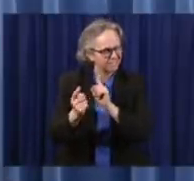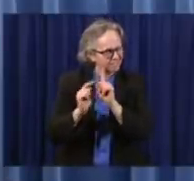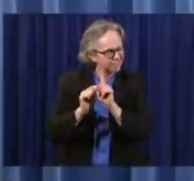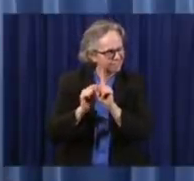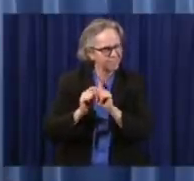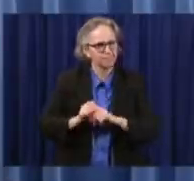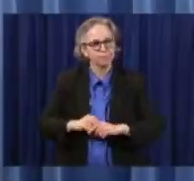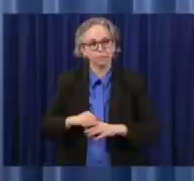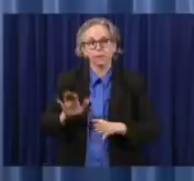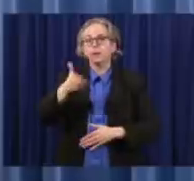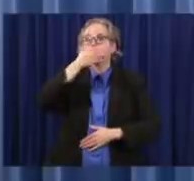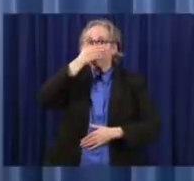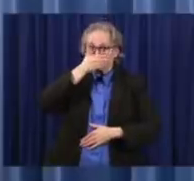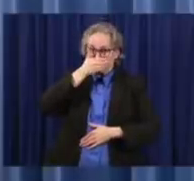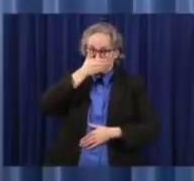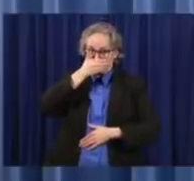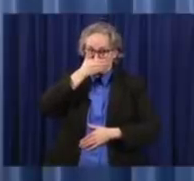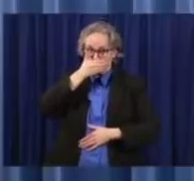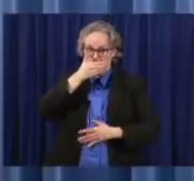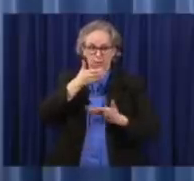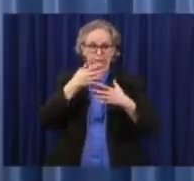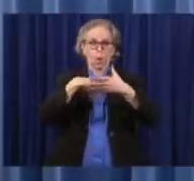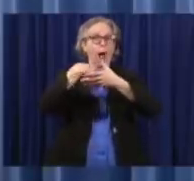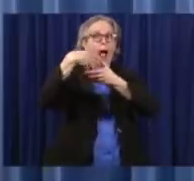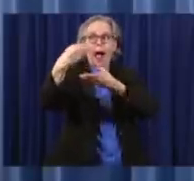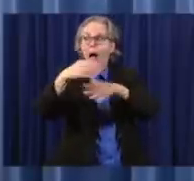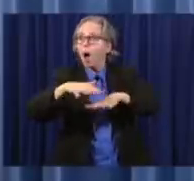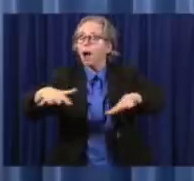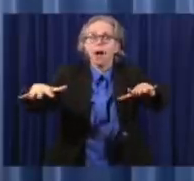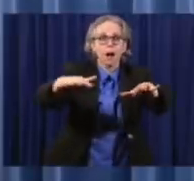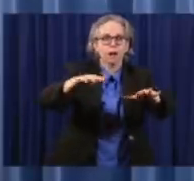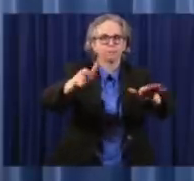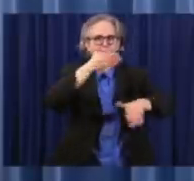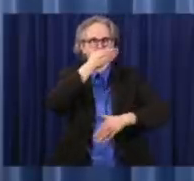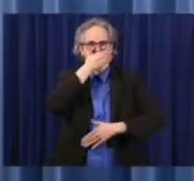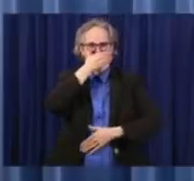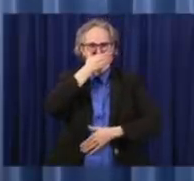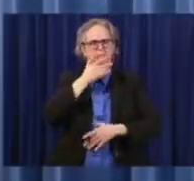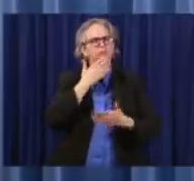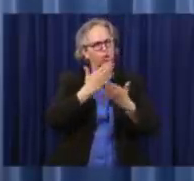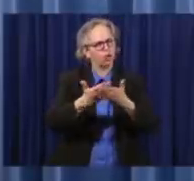if you're out in public is certainly good practice.